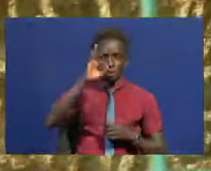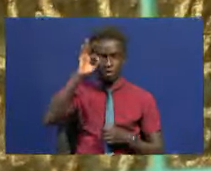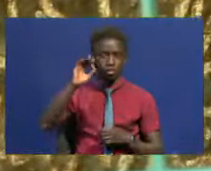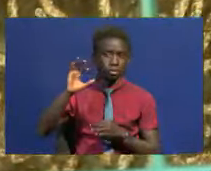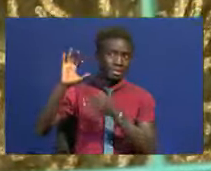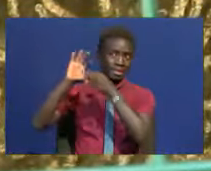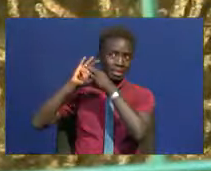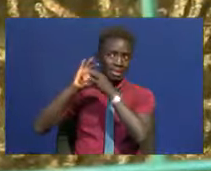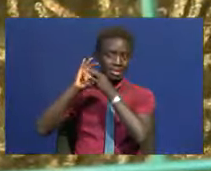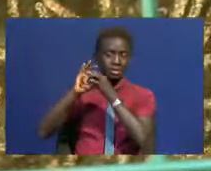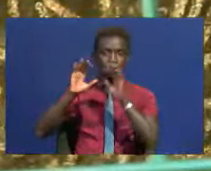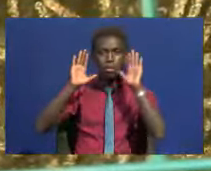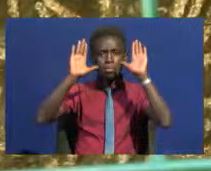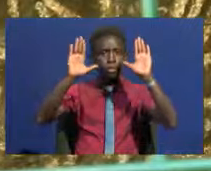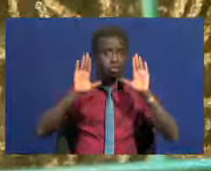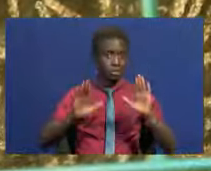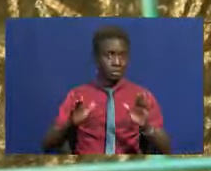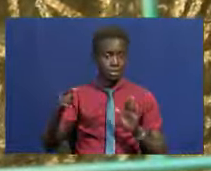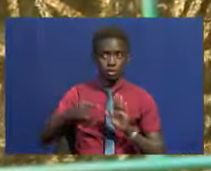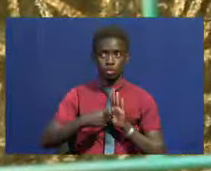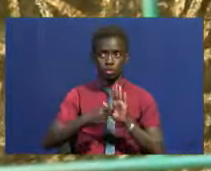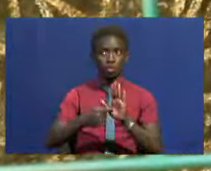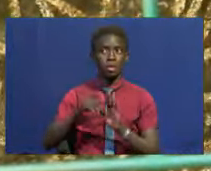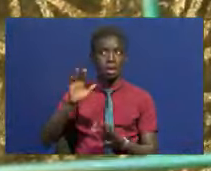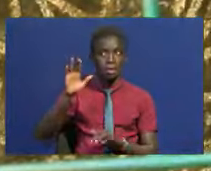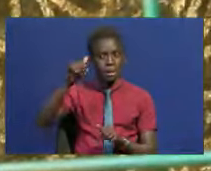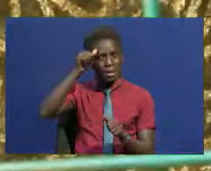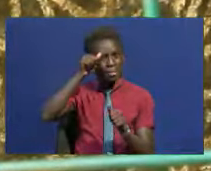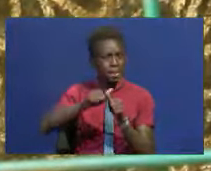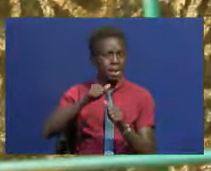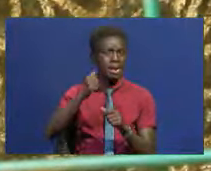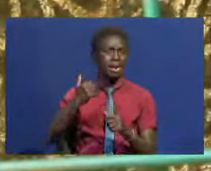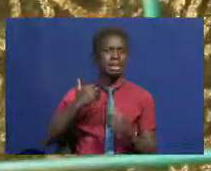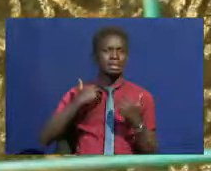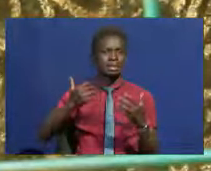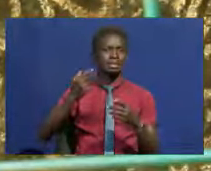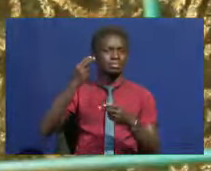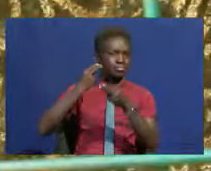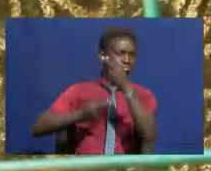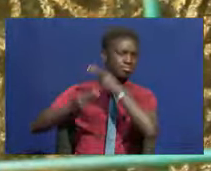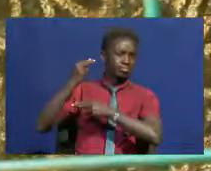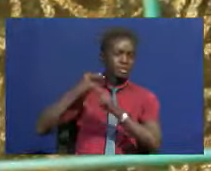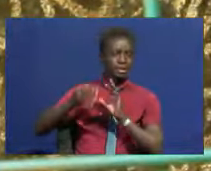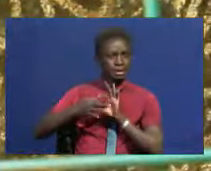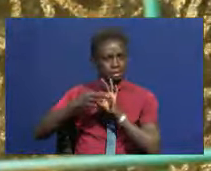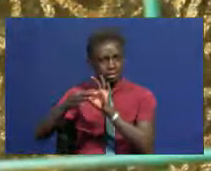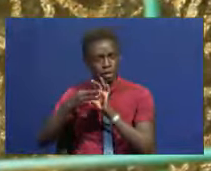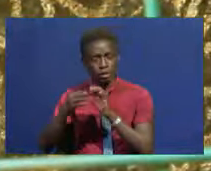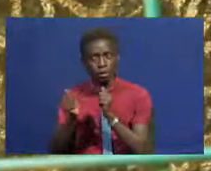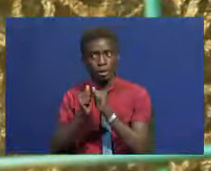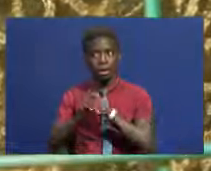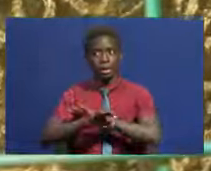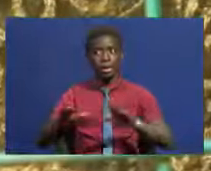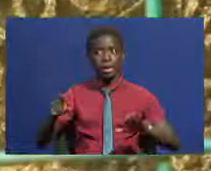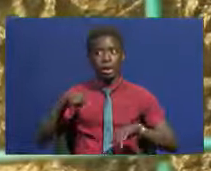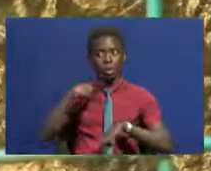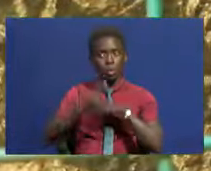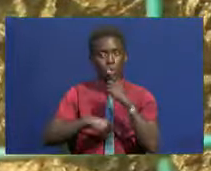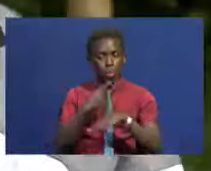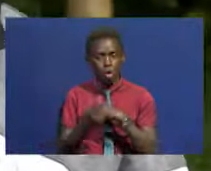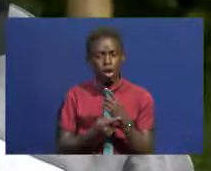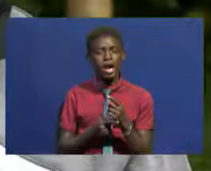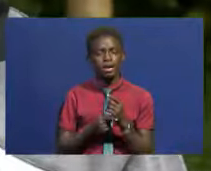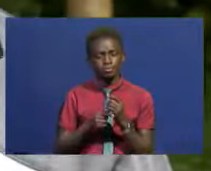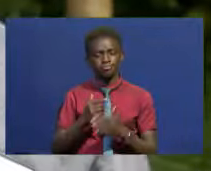It serves as a reminder of their rich history and deep connection to the land, a heritage they continue to cherish and